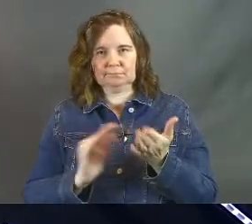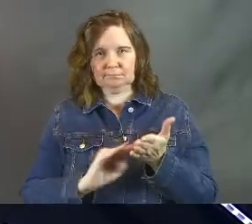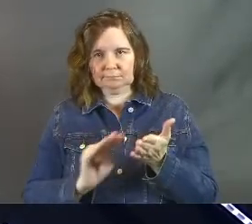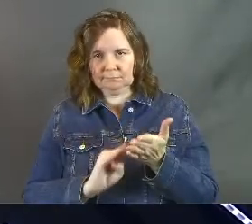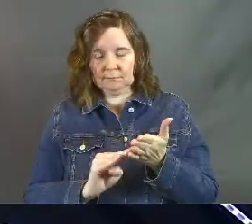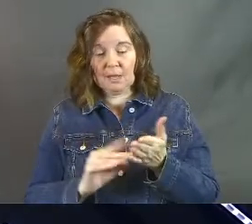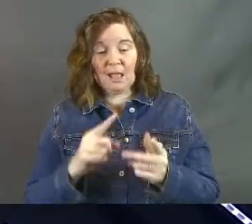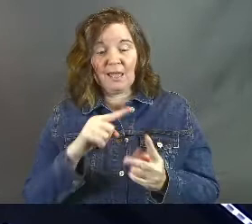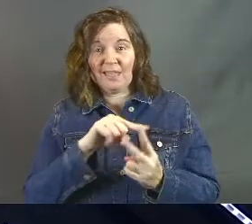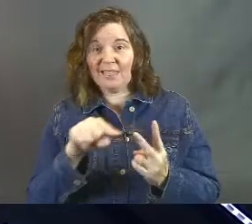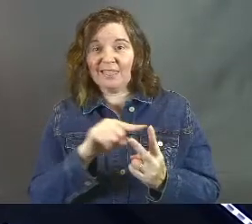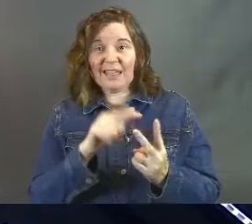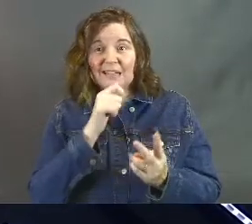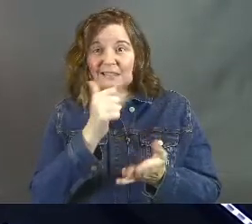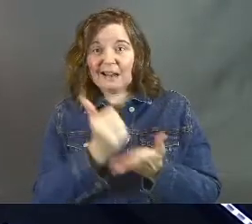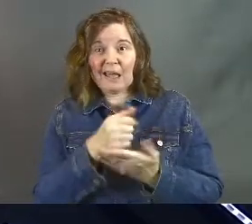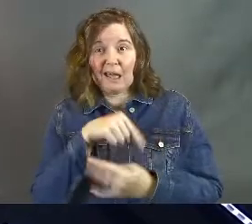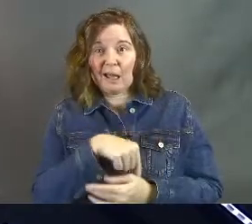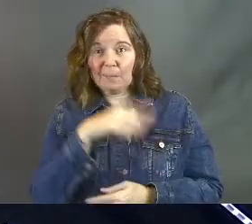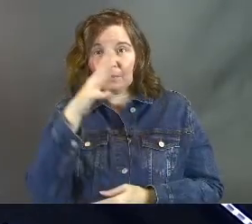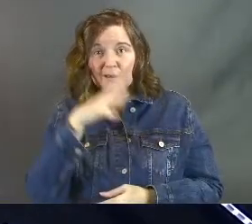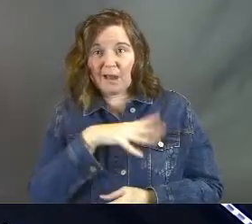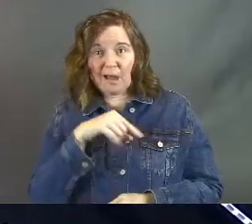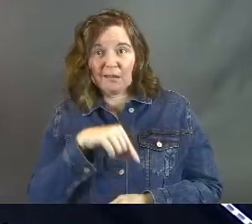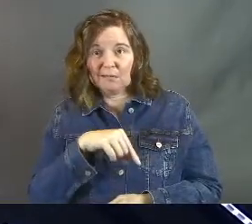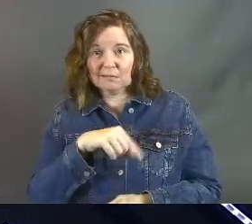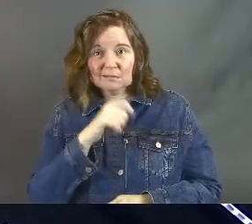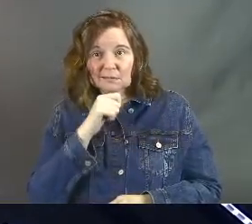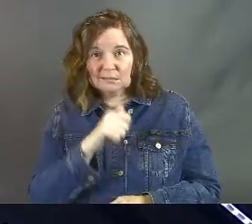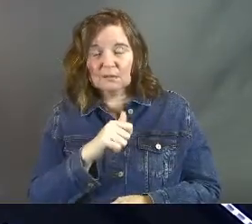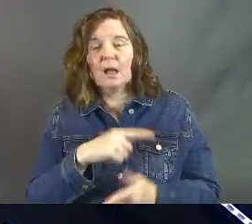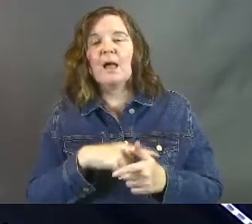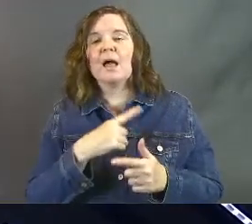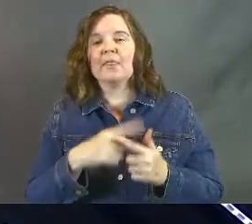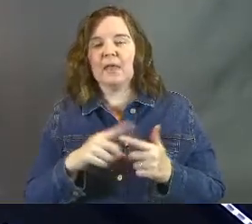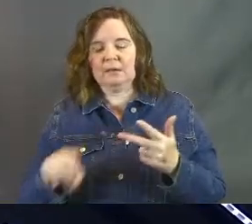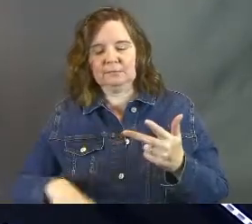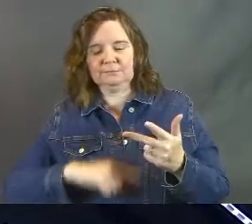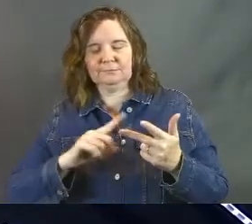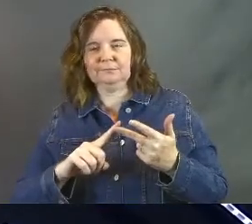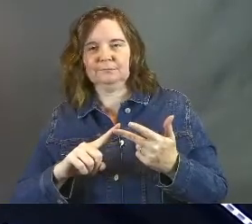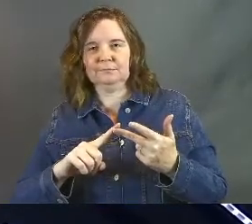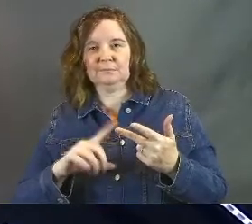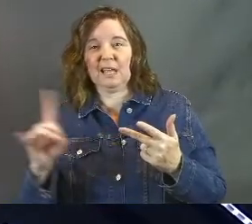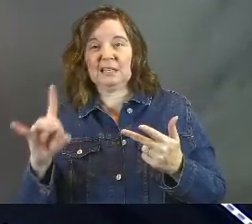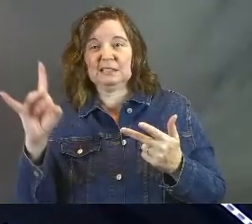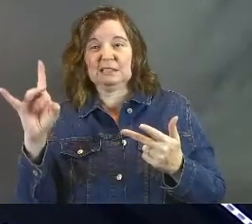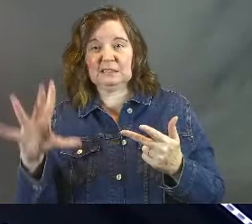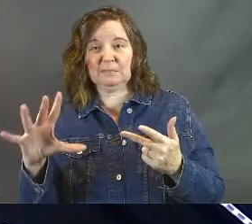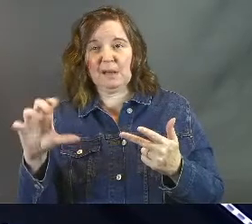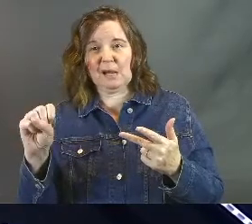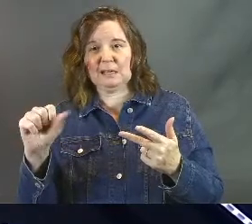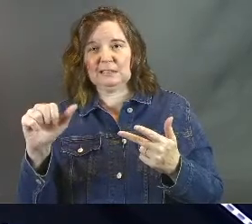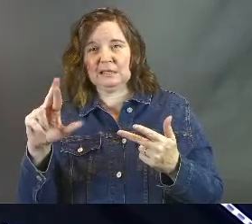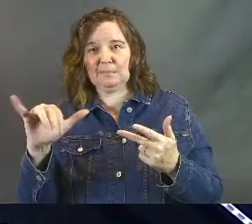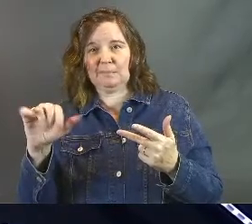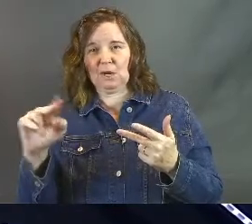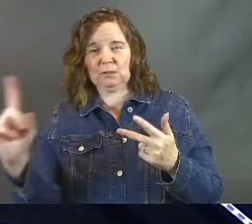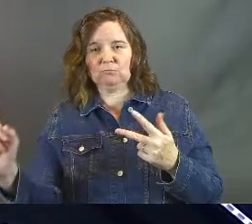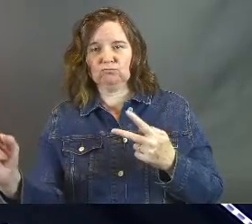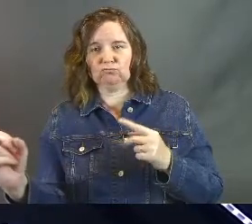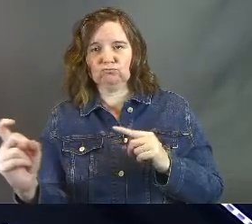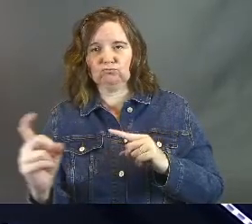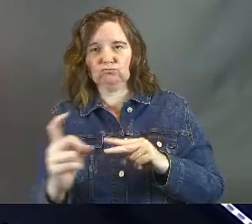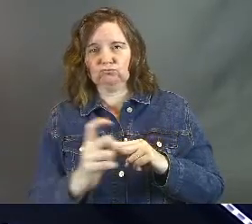excuses were, they didn't help the guy. And then a despised Samaritan comes along. And it's